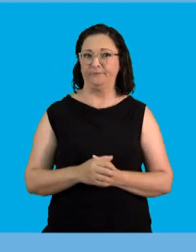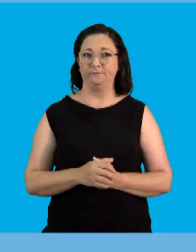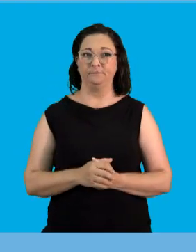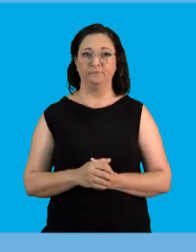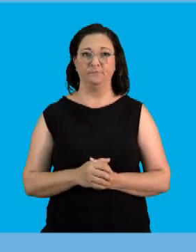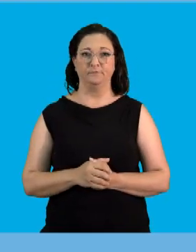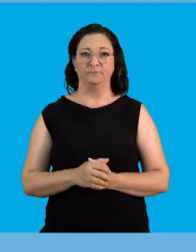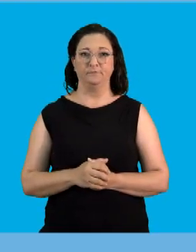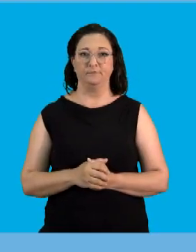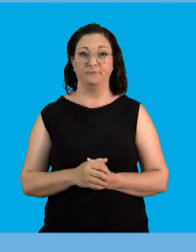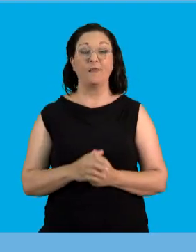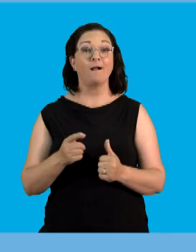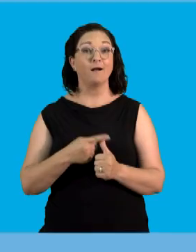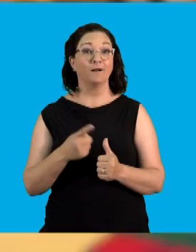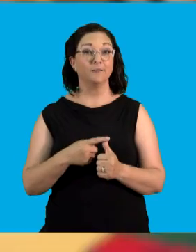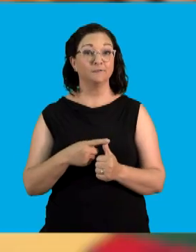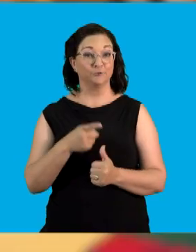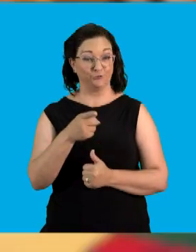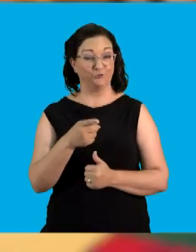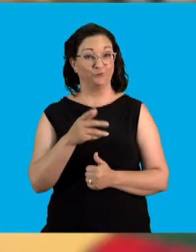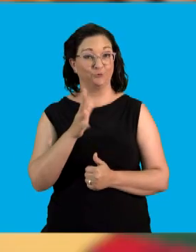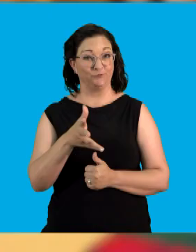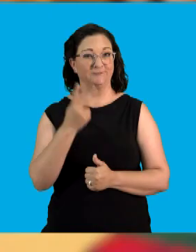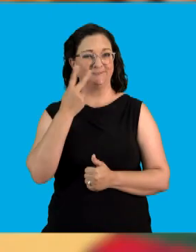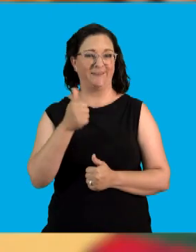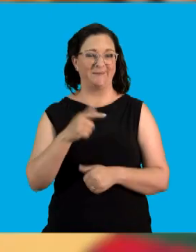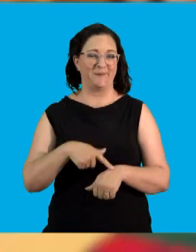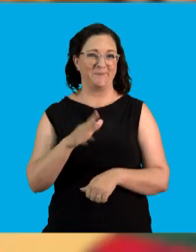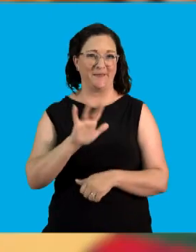that a chemical reaction has taken place? You're going to answer this question for